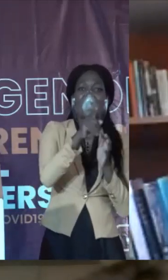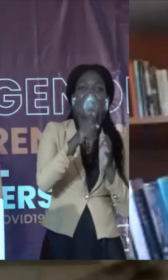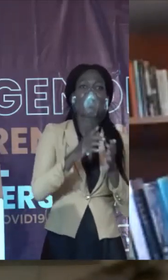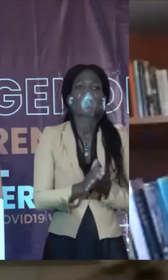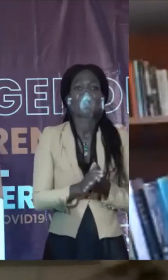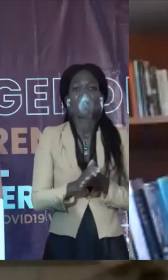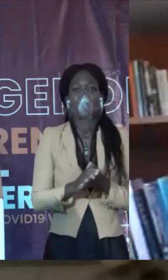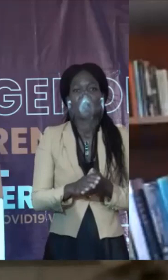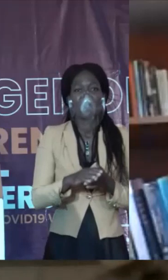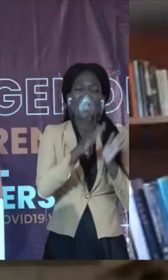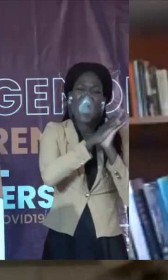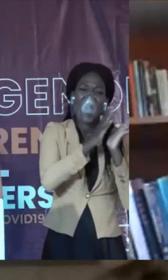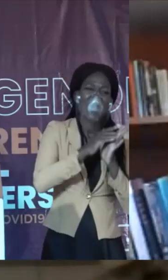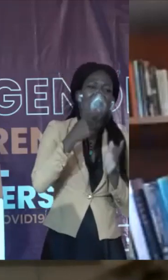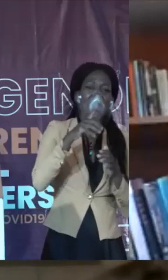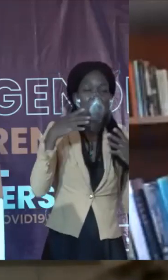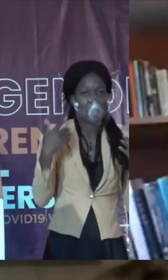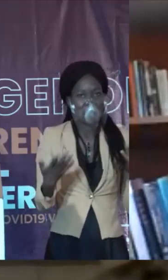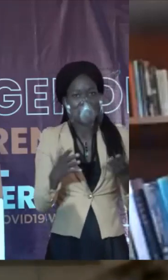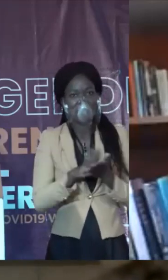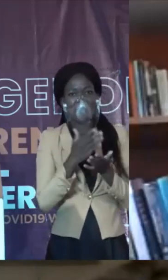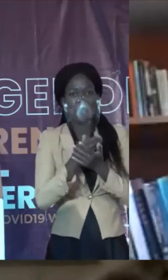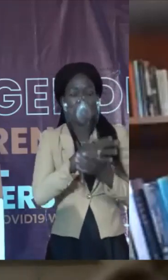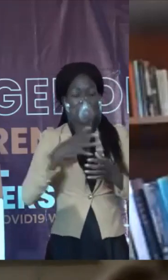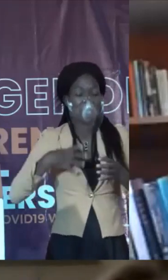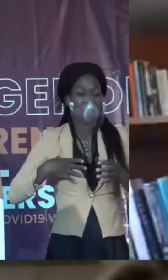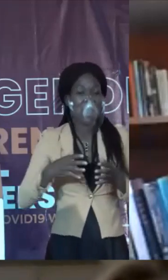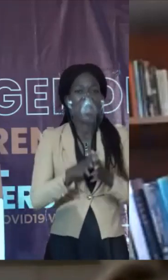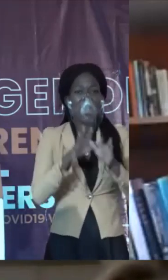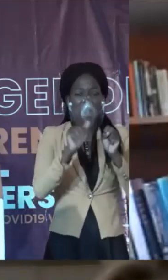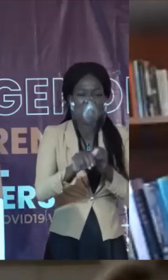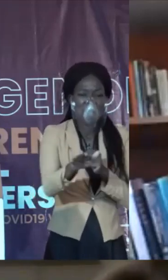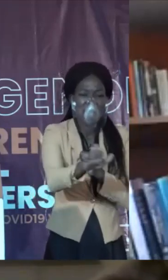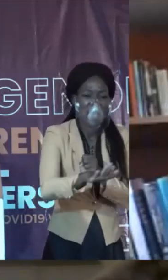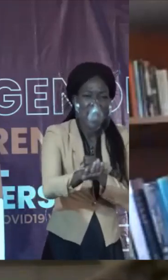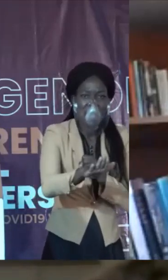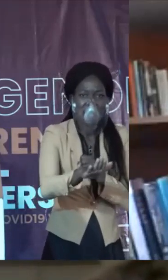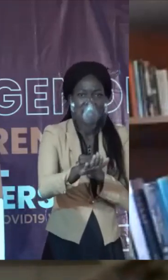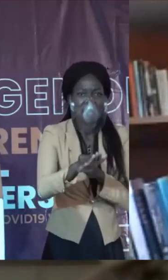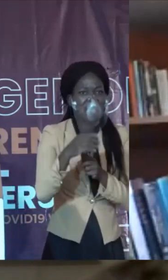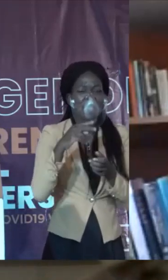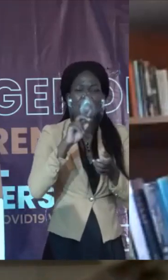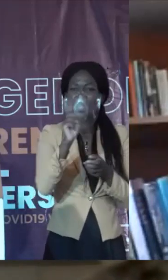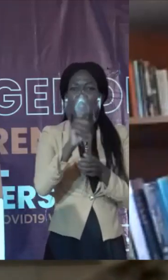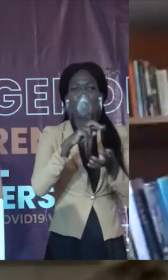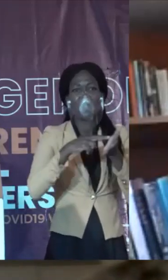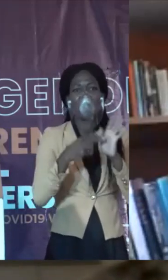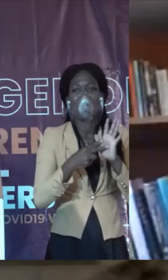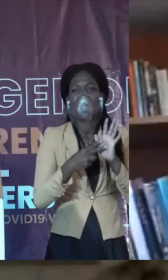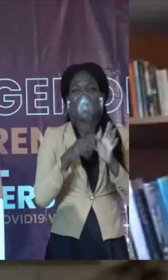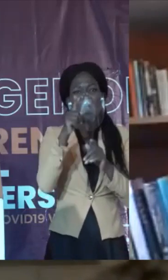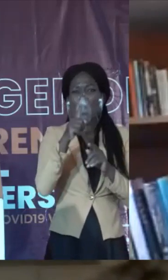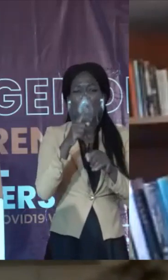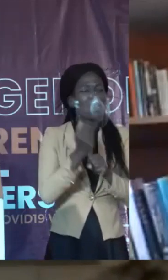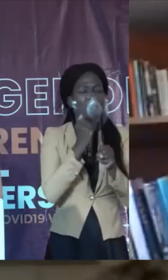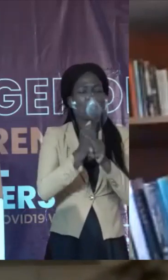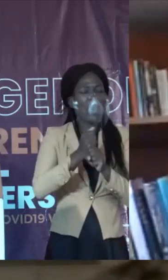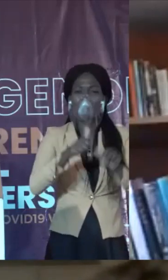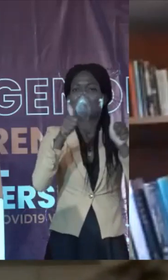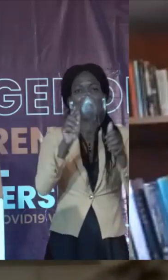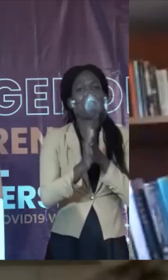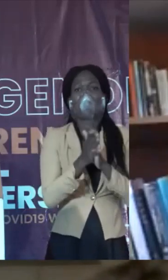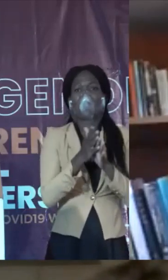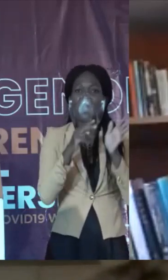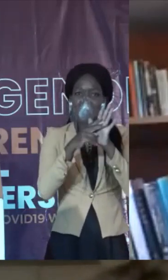smallholder farmers. Holding a small piece of land does not mean you are not productive. I'm calling from my village, I have a small piece of